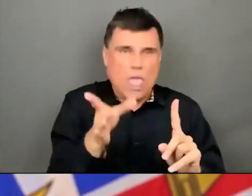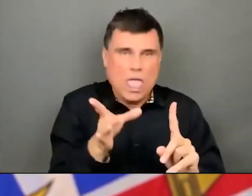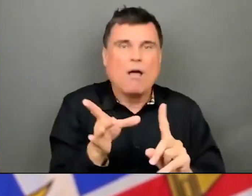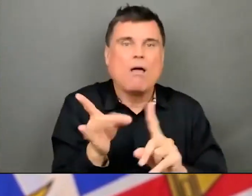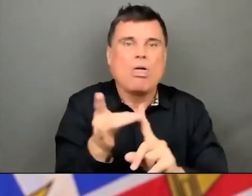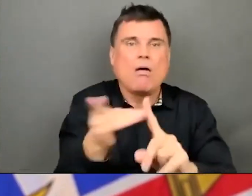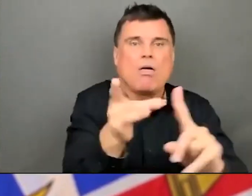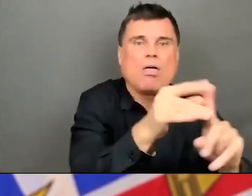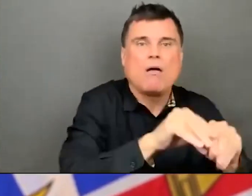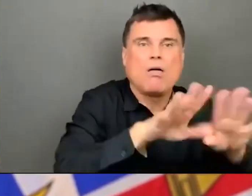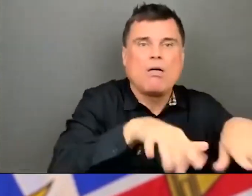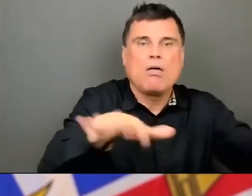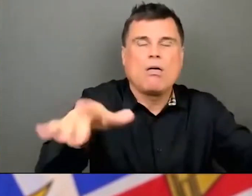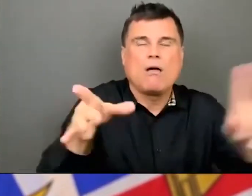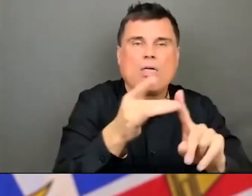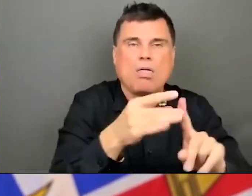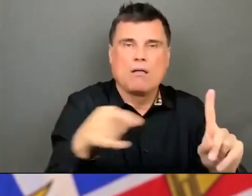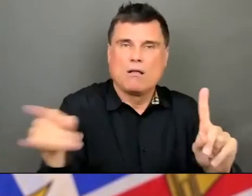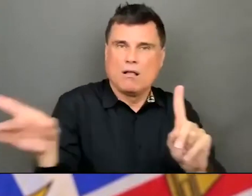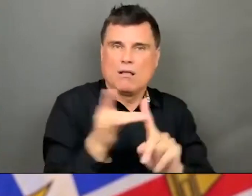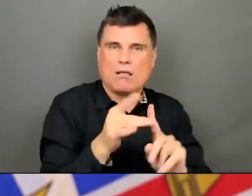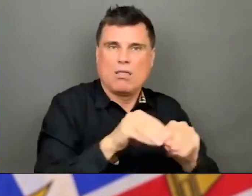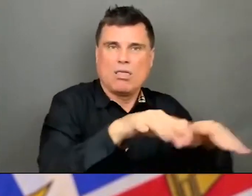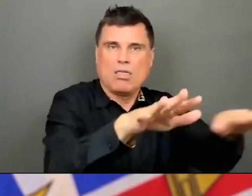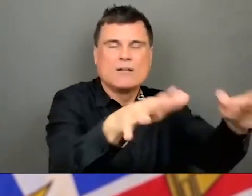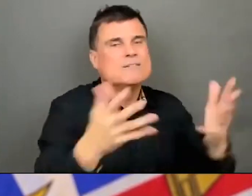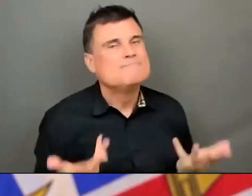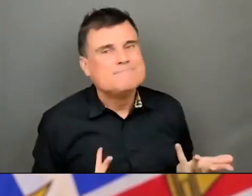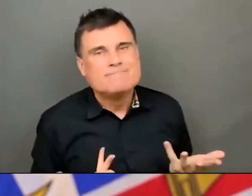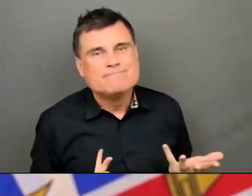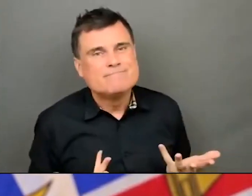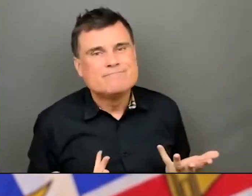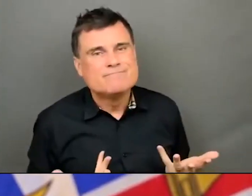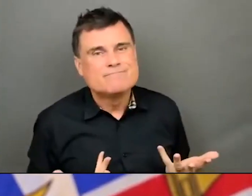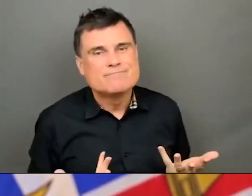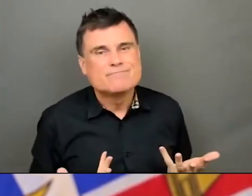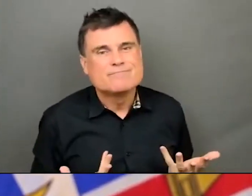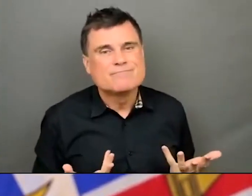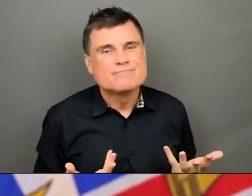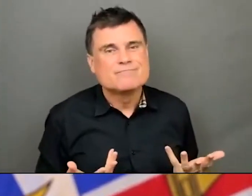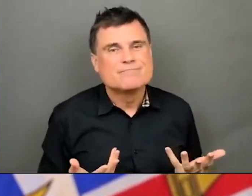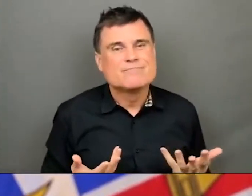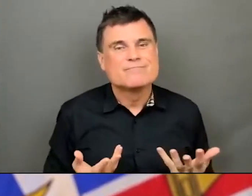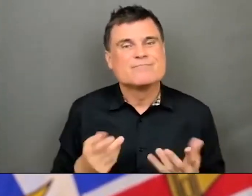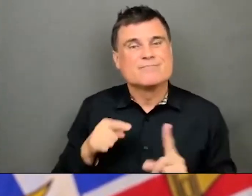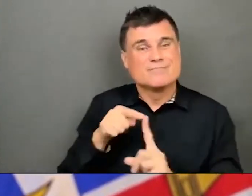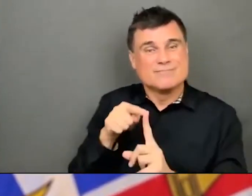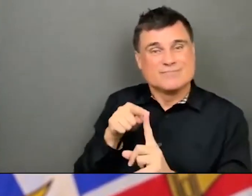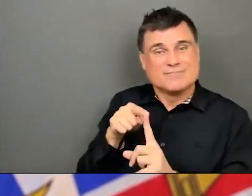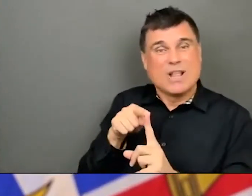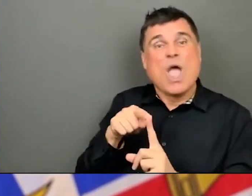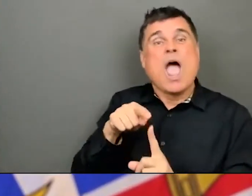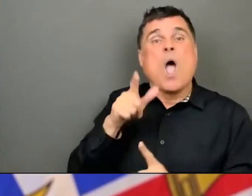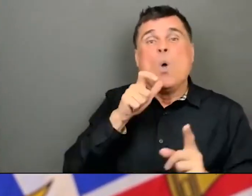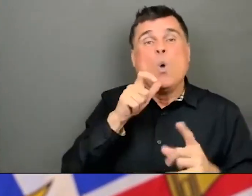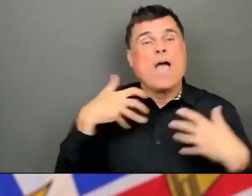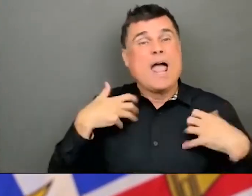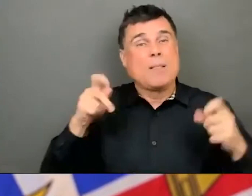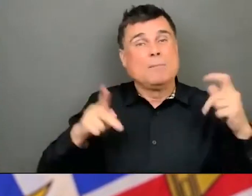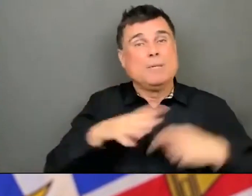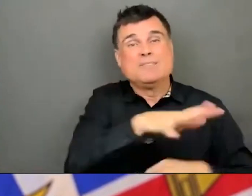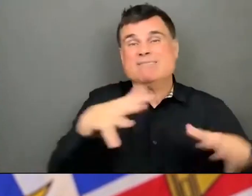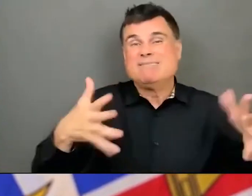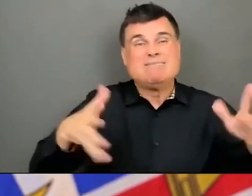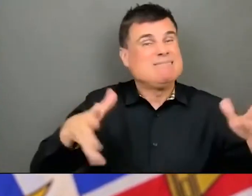in the community. And of course, most importantly, we can expose those people that we care for. So it is important. It